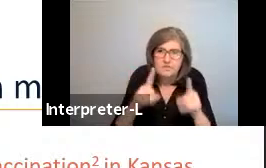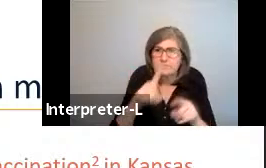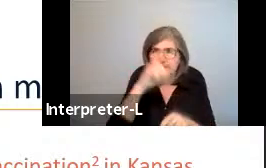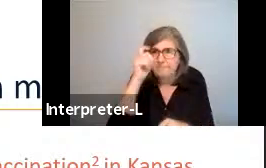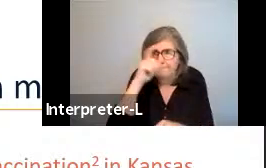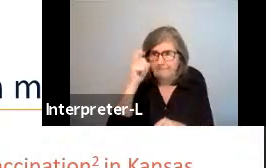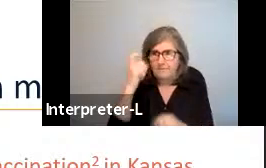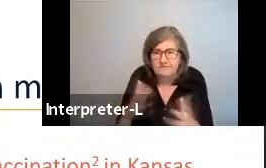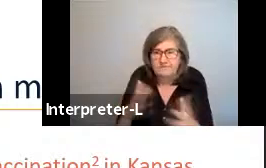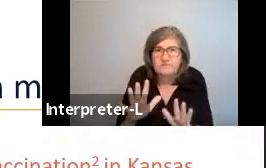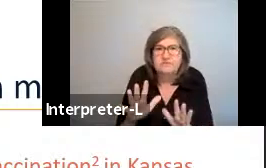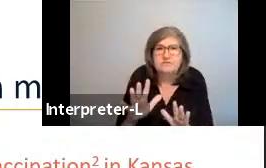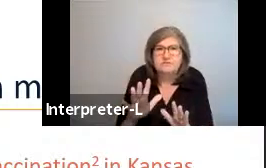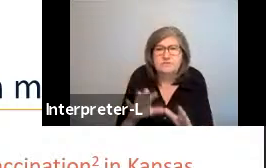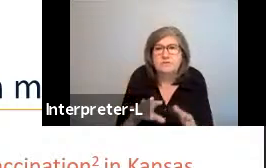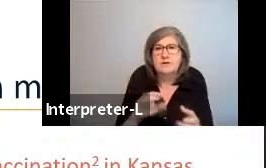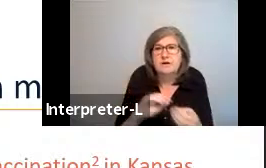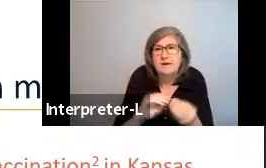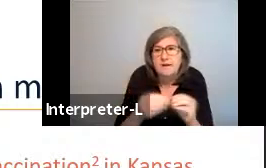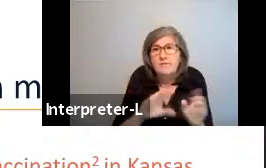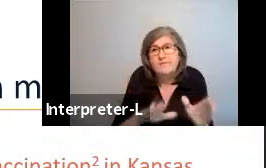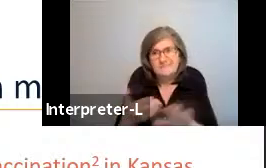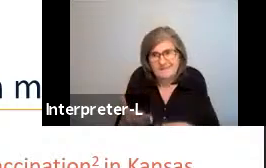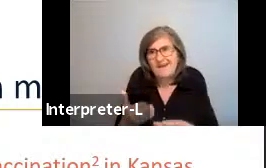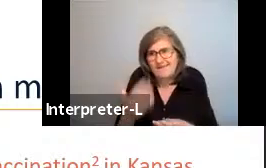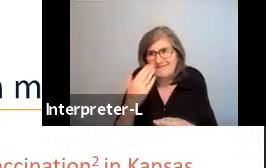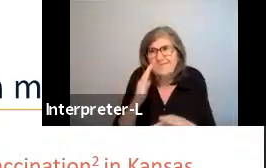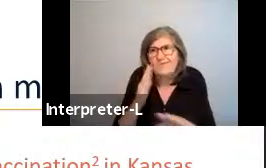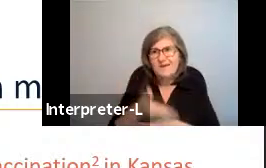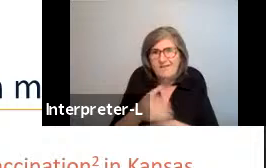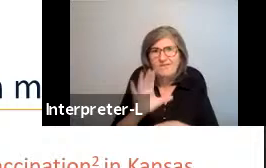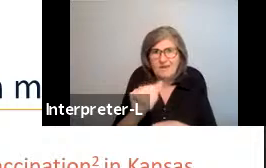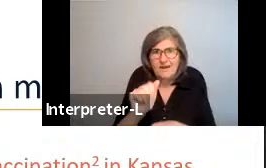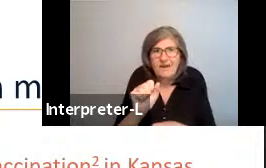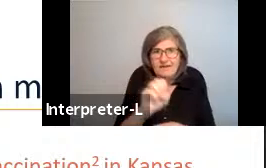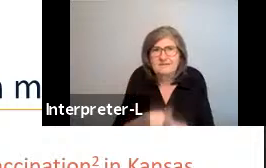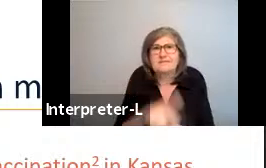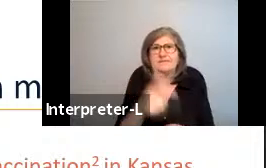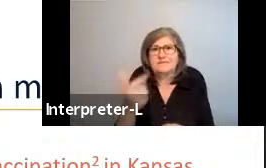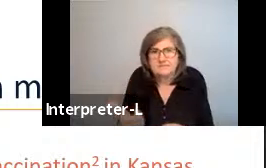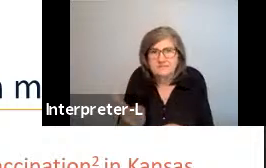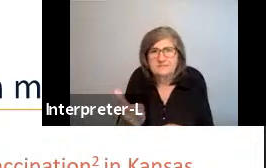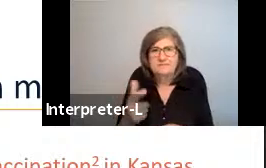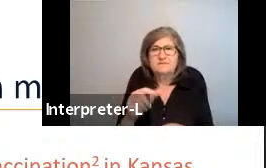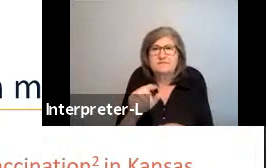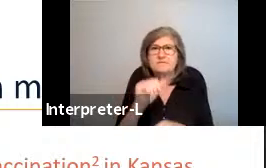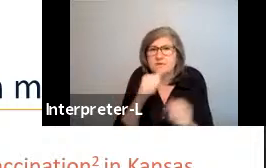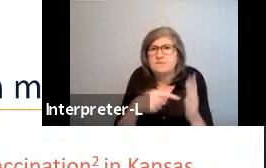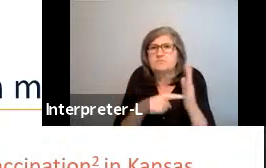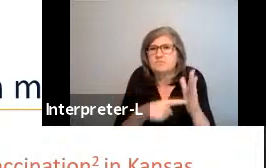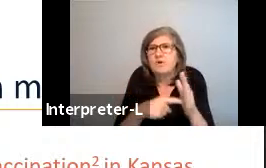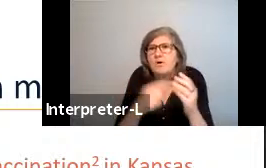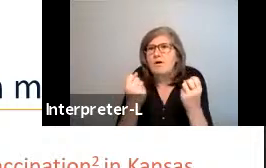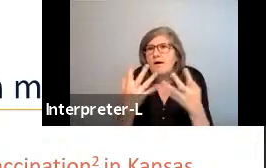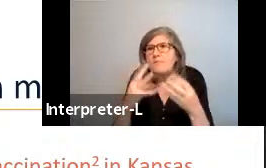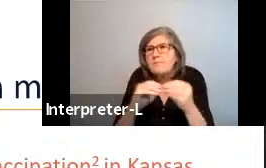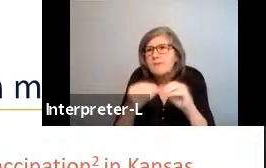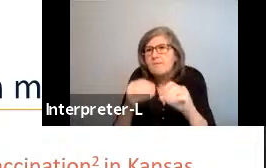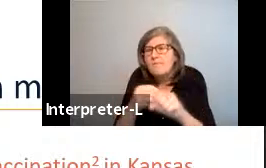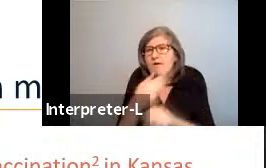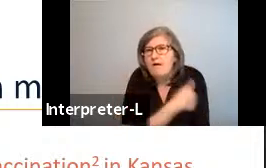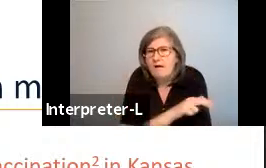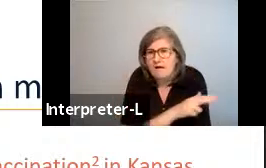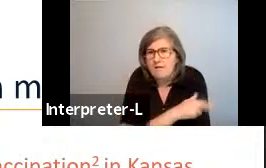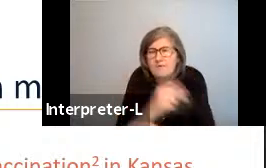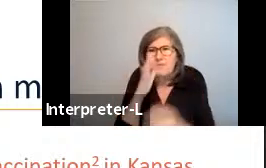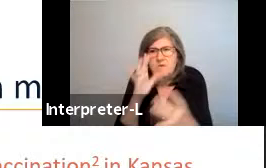summer. Deaths follow cases, and we don't have hospitalization here, but we'll talk about that more in a